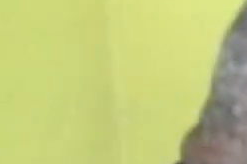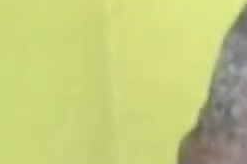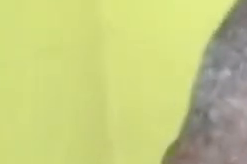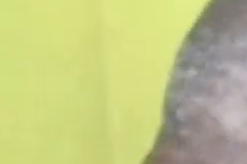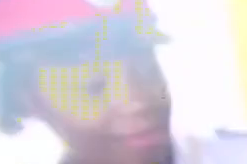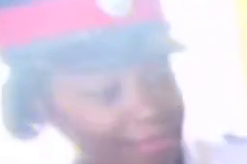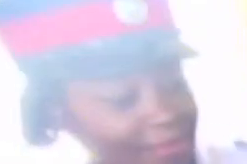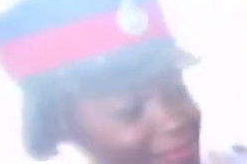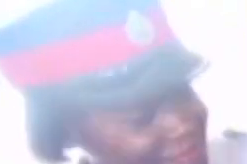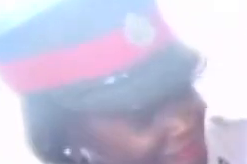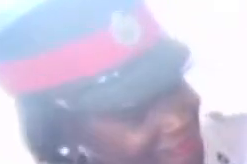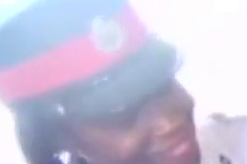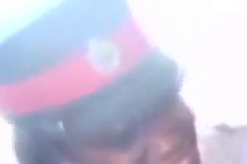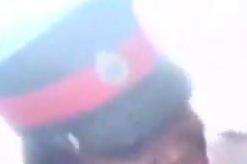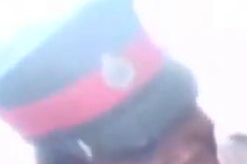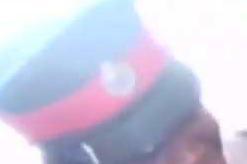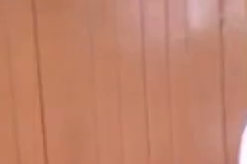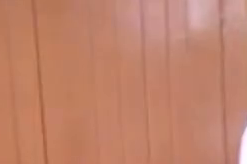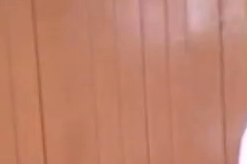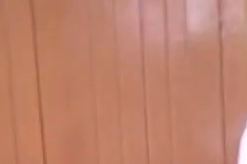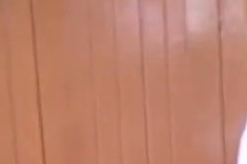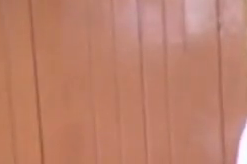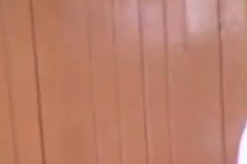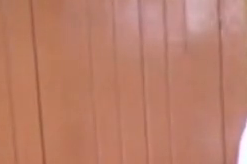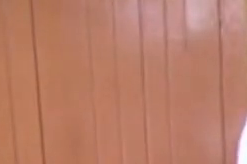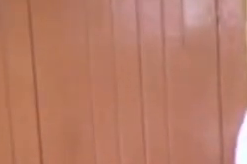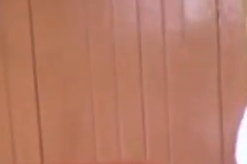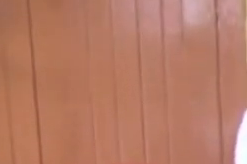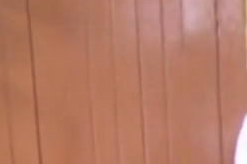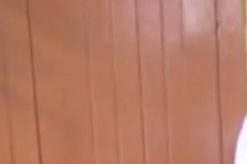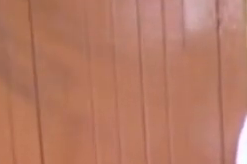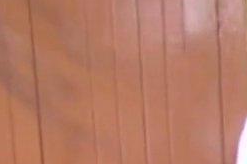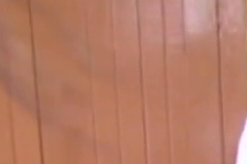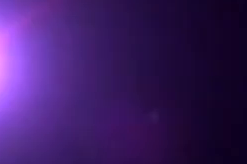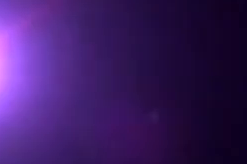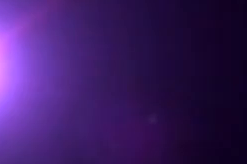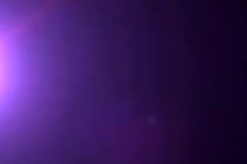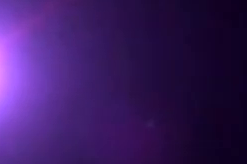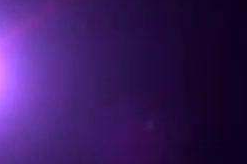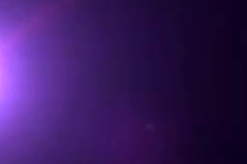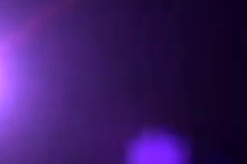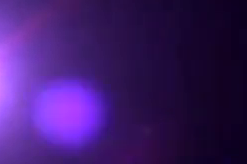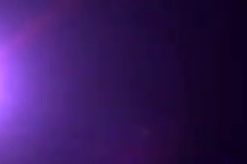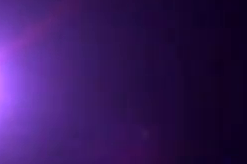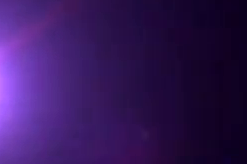The arm that extends to support, the smile that offers hope. Members of